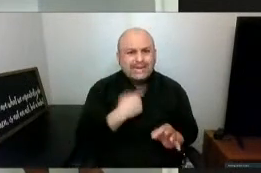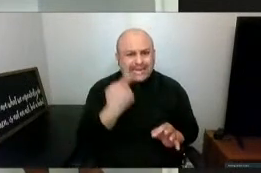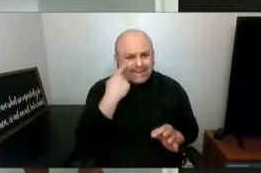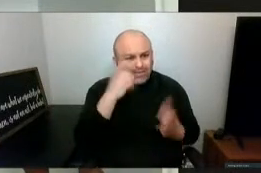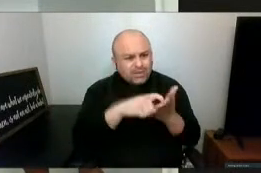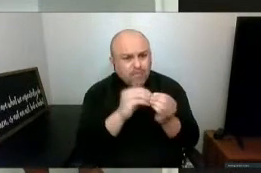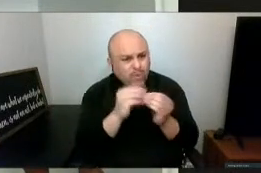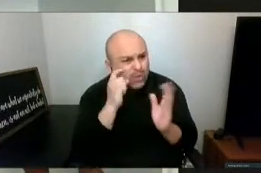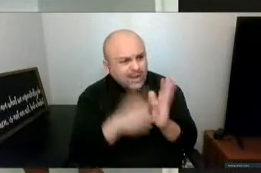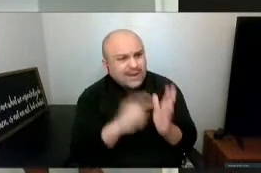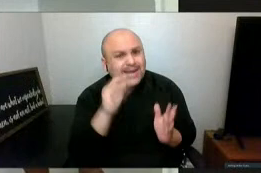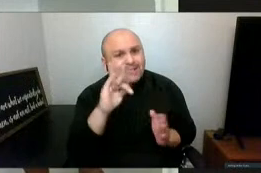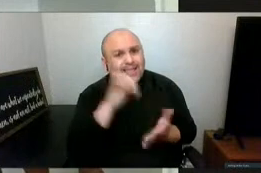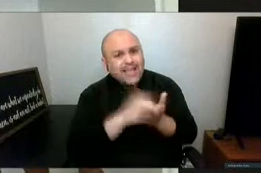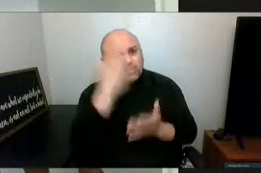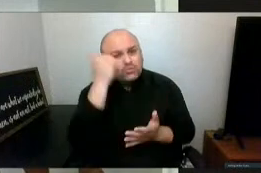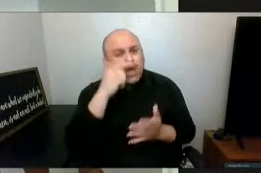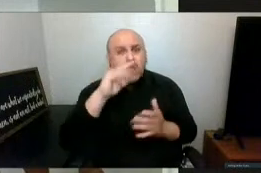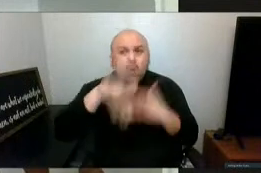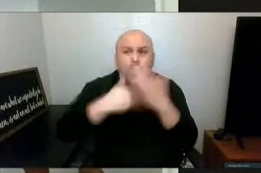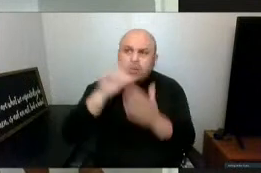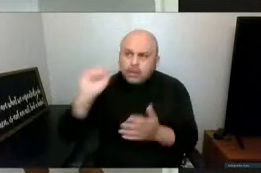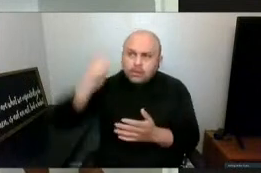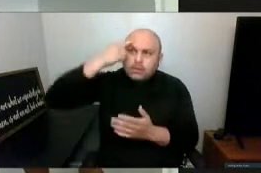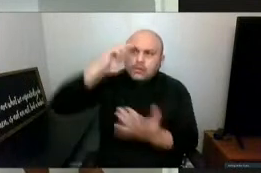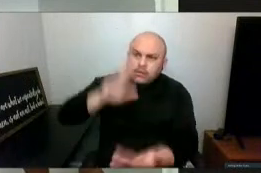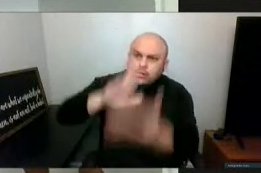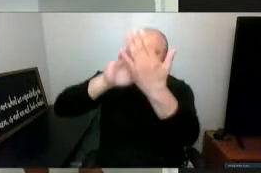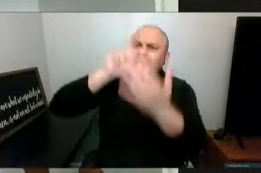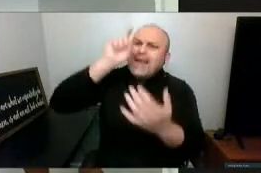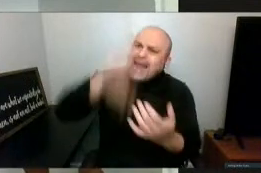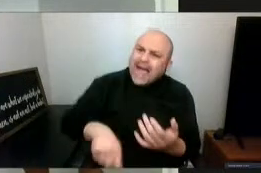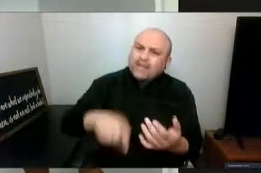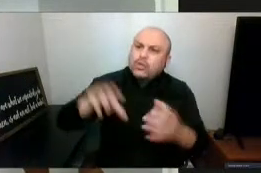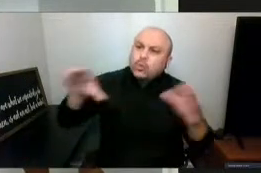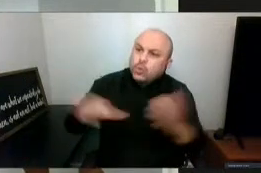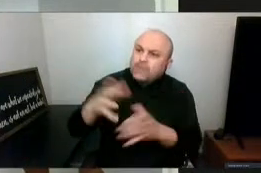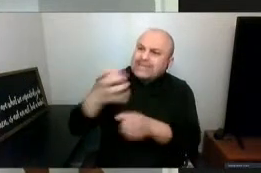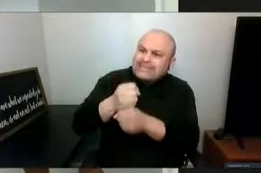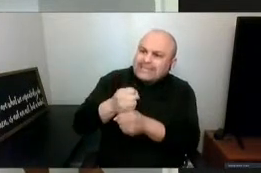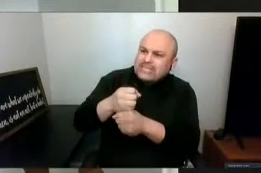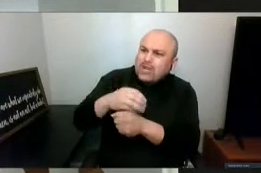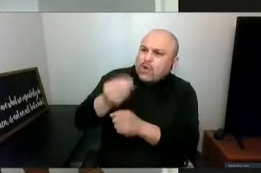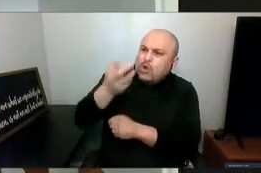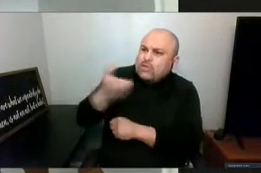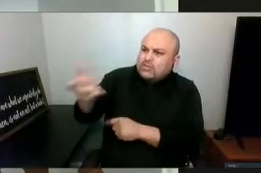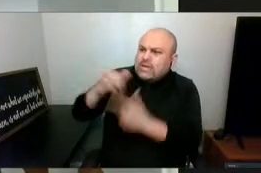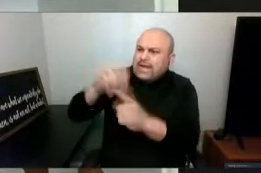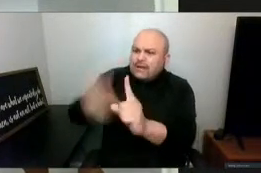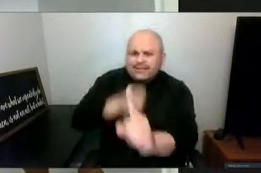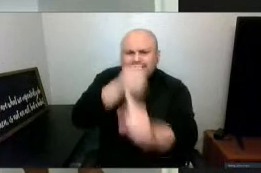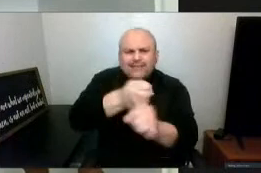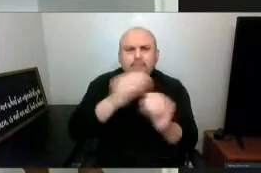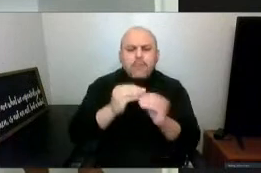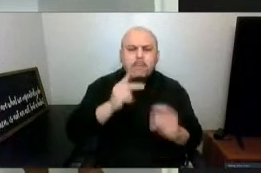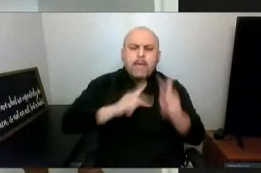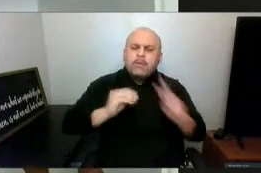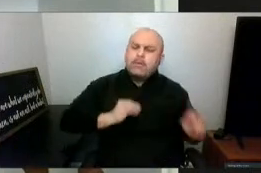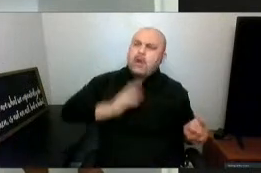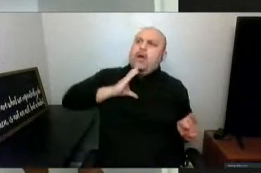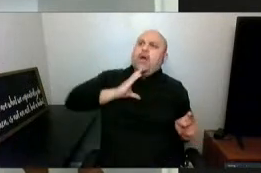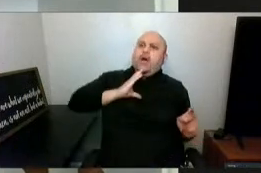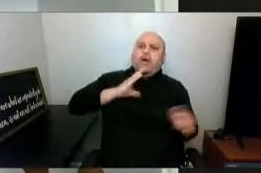whole government approach, we have to deal with those other resources that can have a profound impact on people's mental health status.